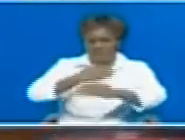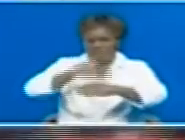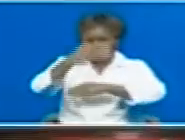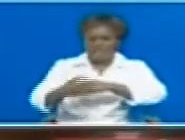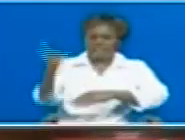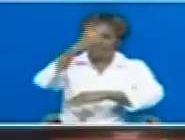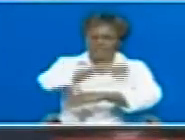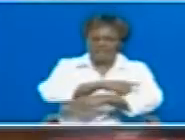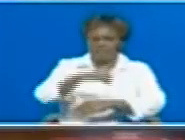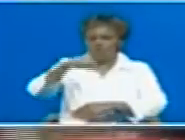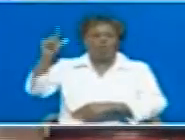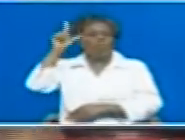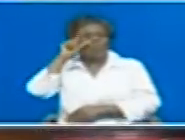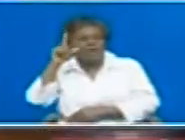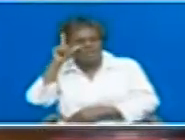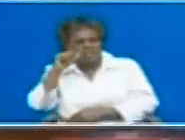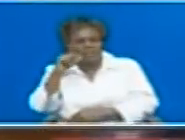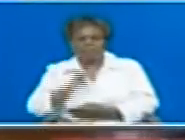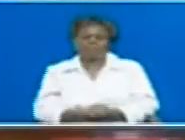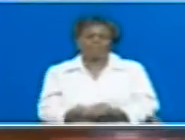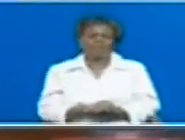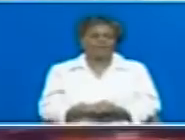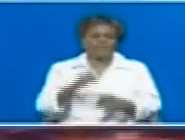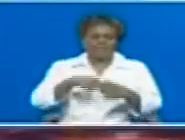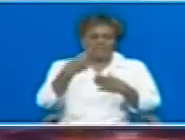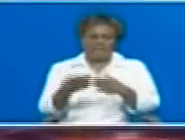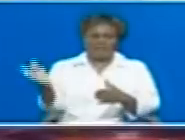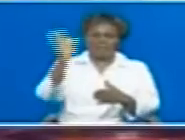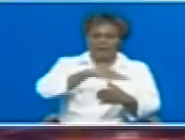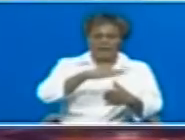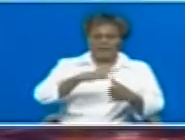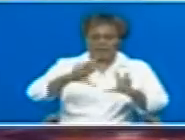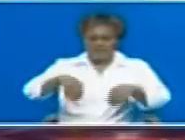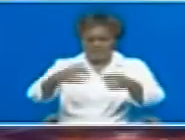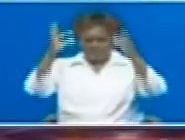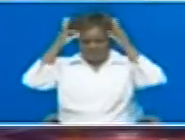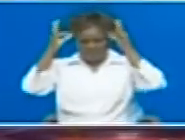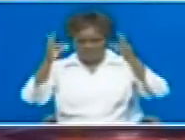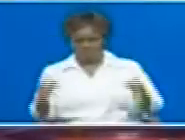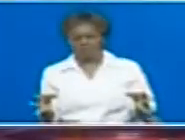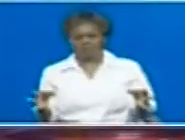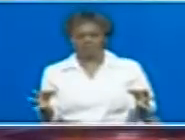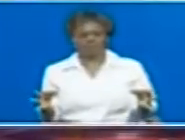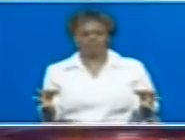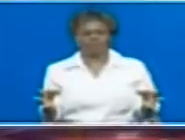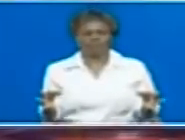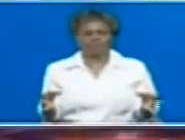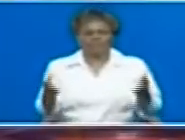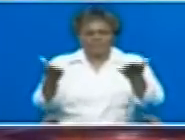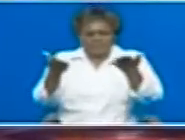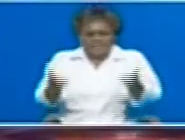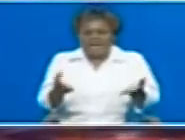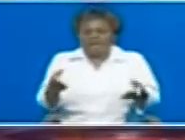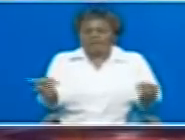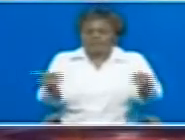the next 2 days, they were going to Mombasa to clean up the land registry. And then they would come back and give a verdict. So let me tell you what, with that. Now he's also saying,